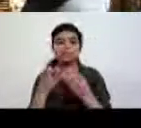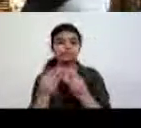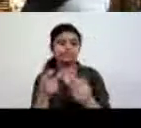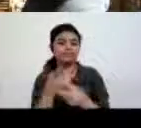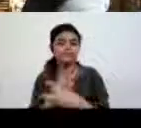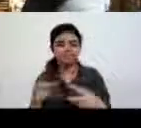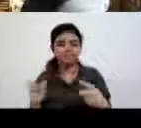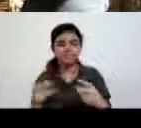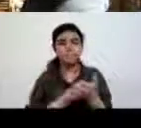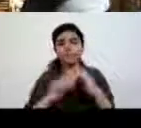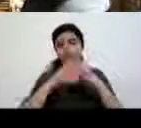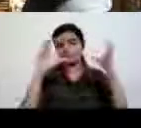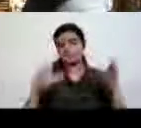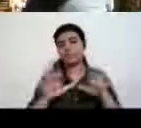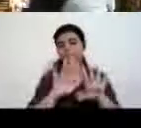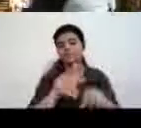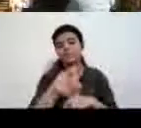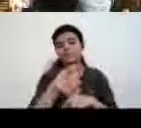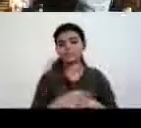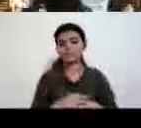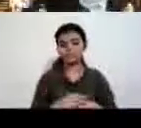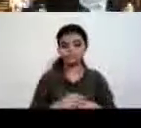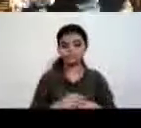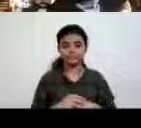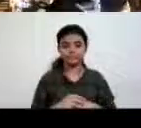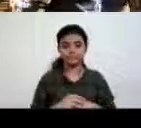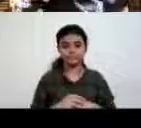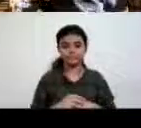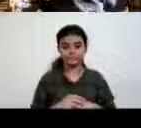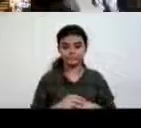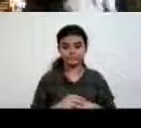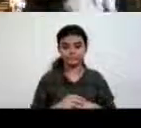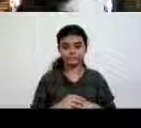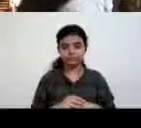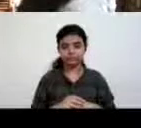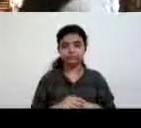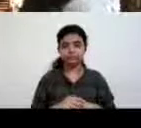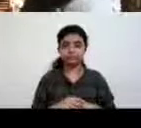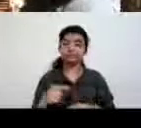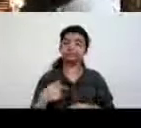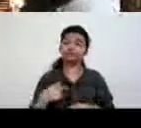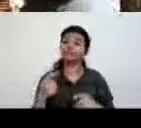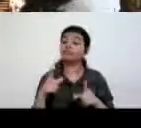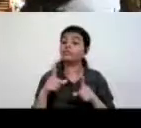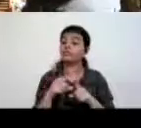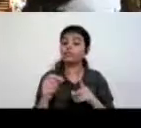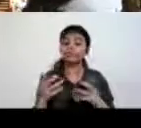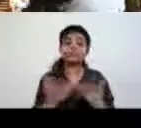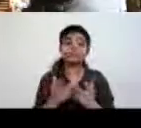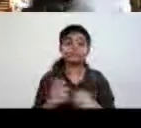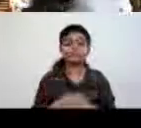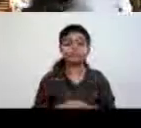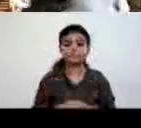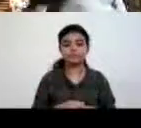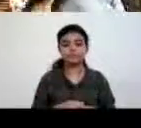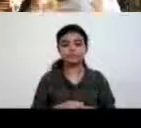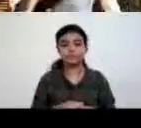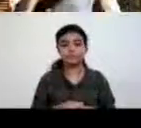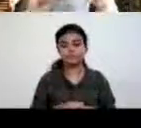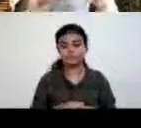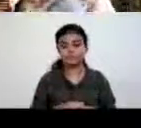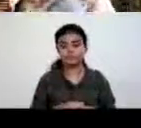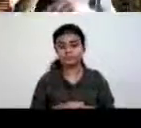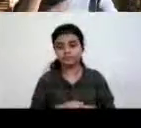in the museum. And what we did is that we had